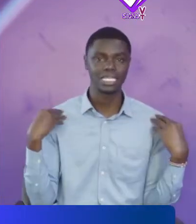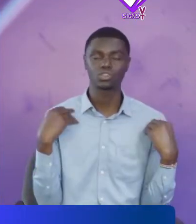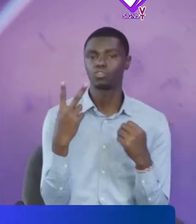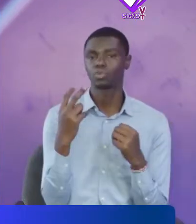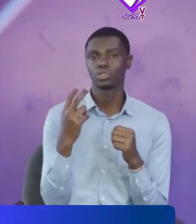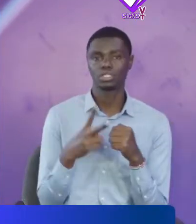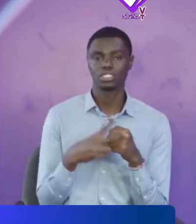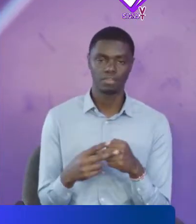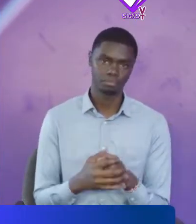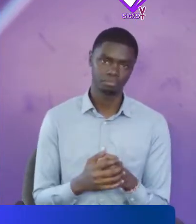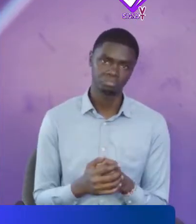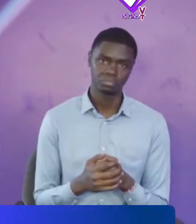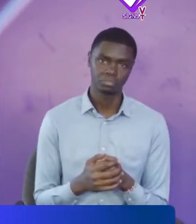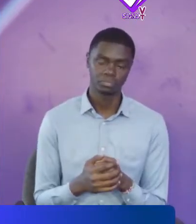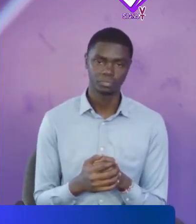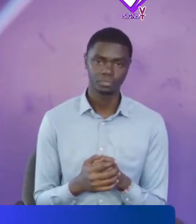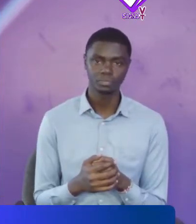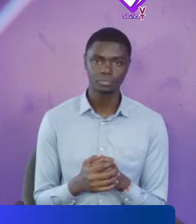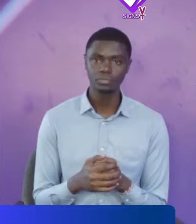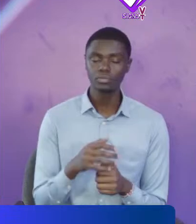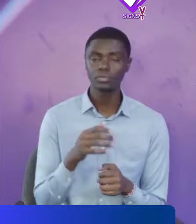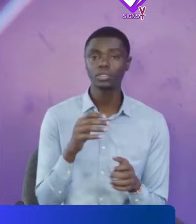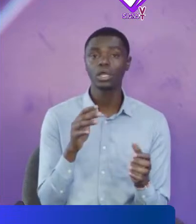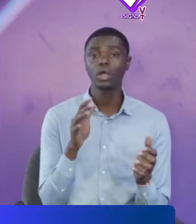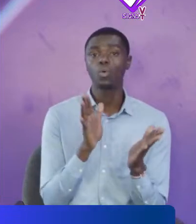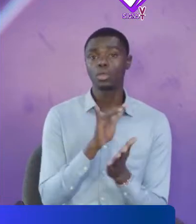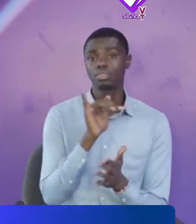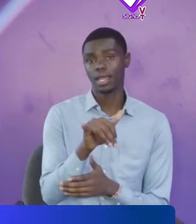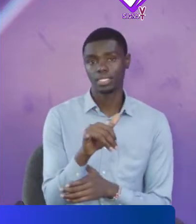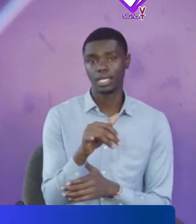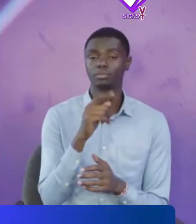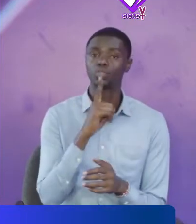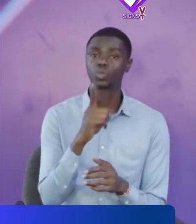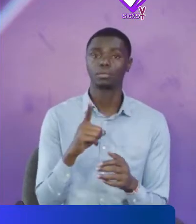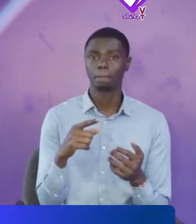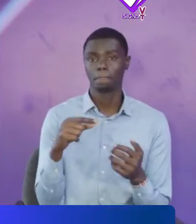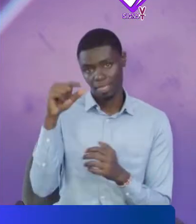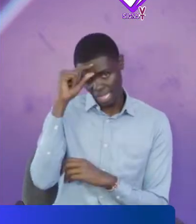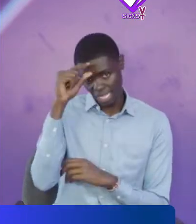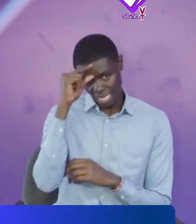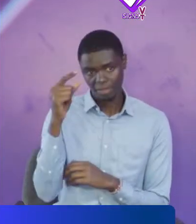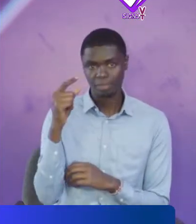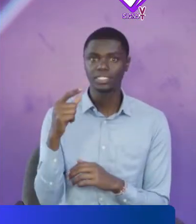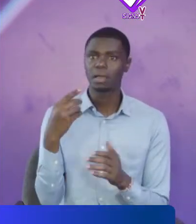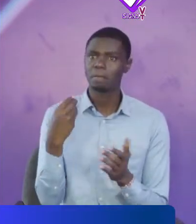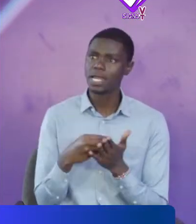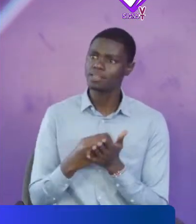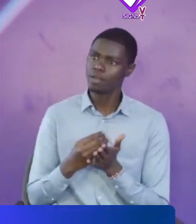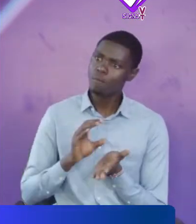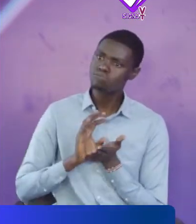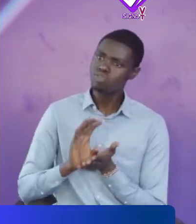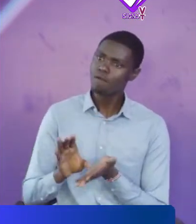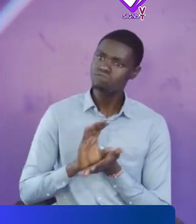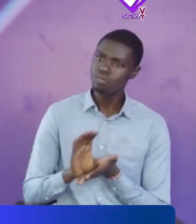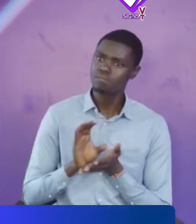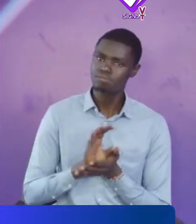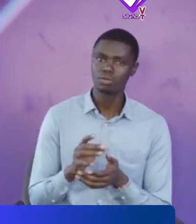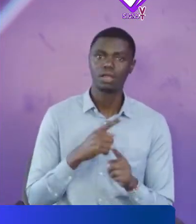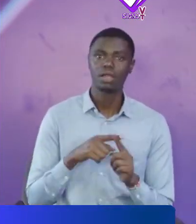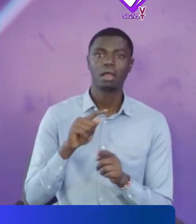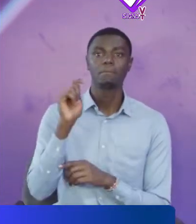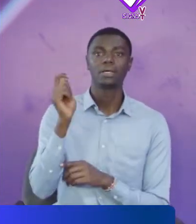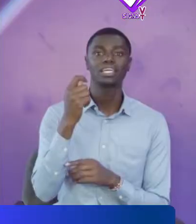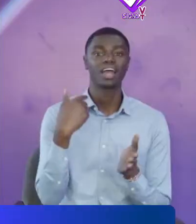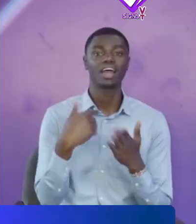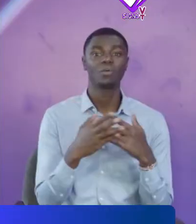2027. Gearing up. So with this matter, I'm sure that the ruling coalition has thrown more money, but Kenyans, even if you